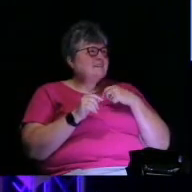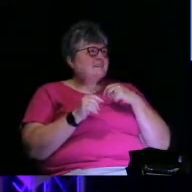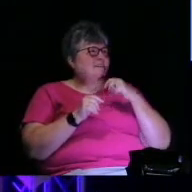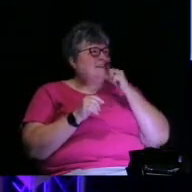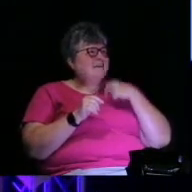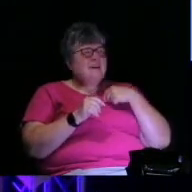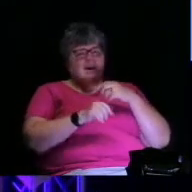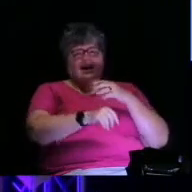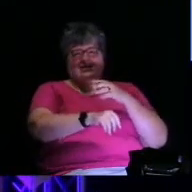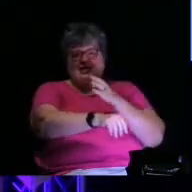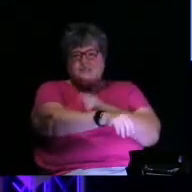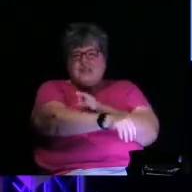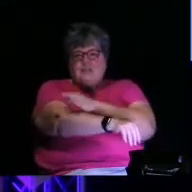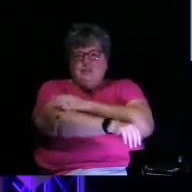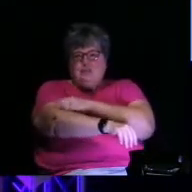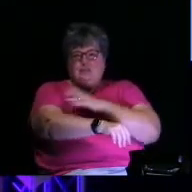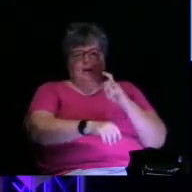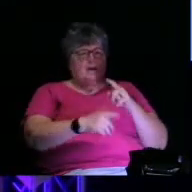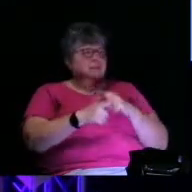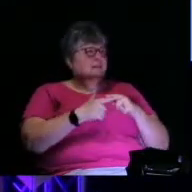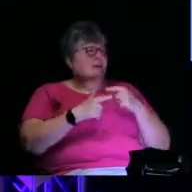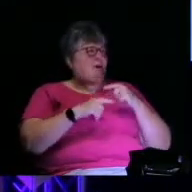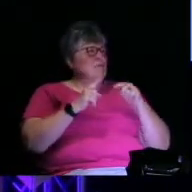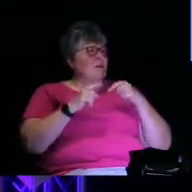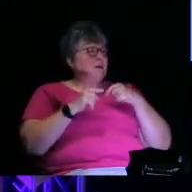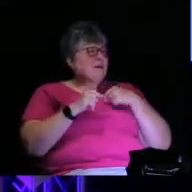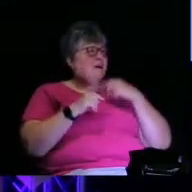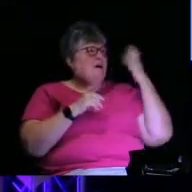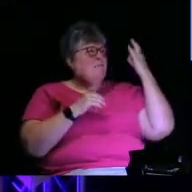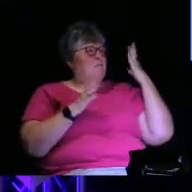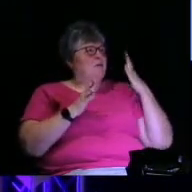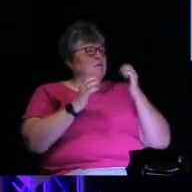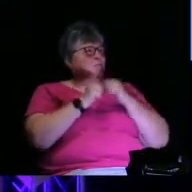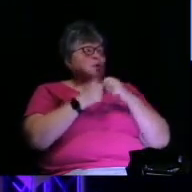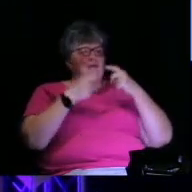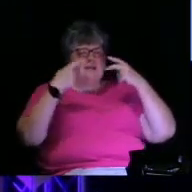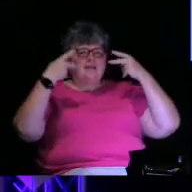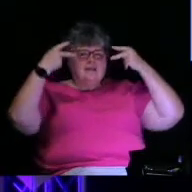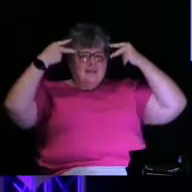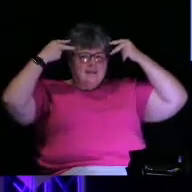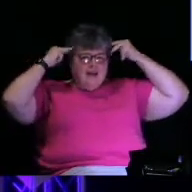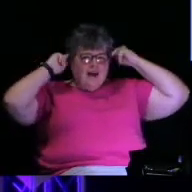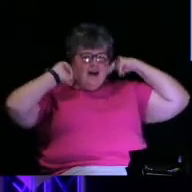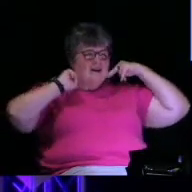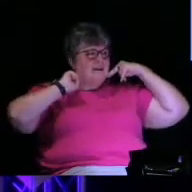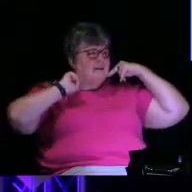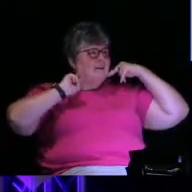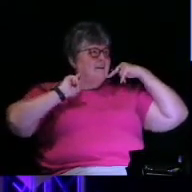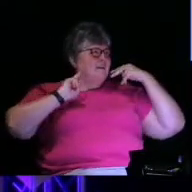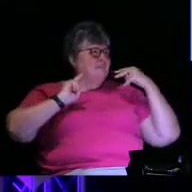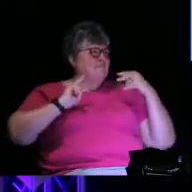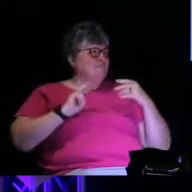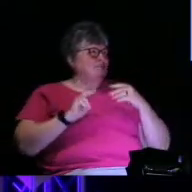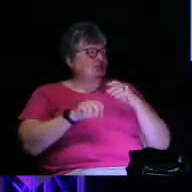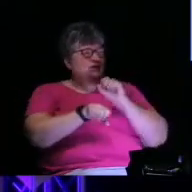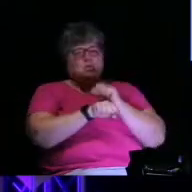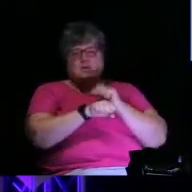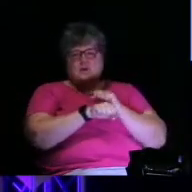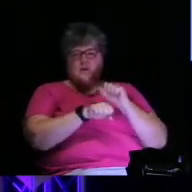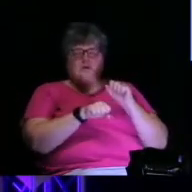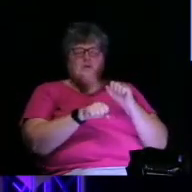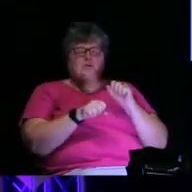tattoos back then, but that was the equivalent of tattoos back then. A preacher's kid with lines in his hair. So I'm sitting there with lines in my hair, working road